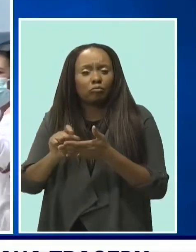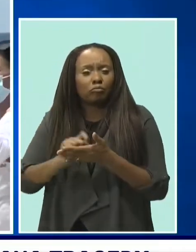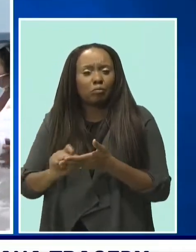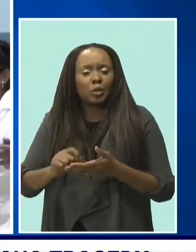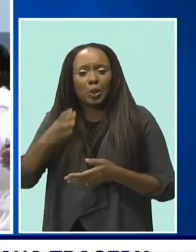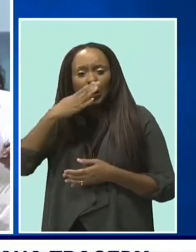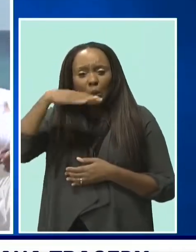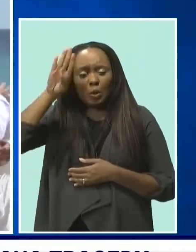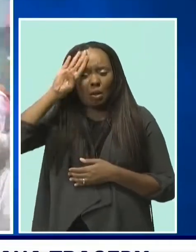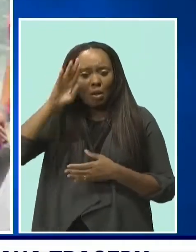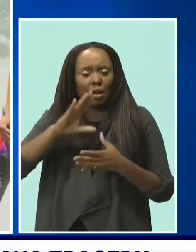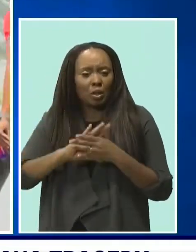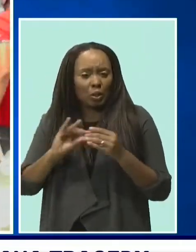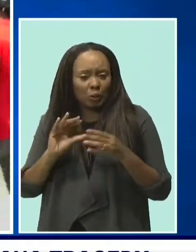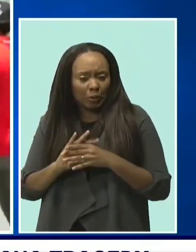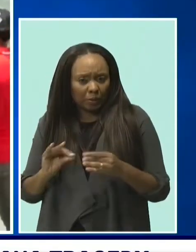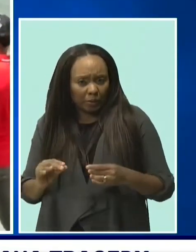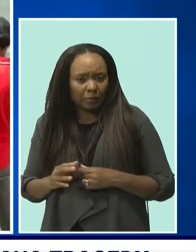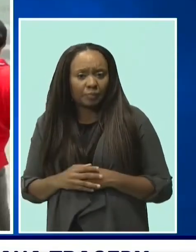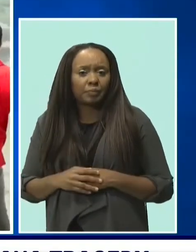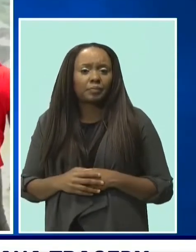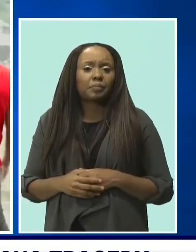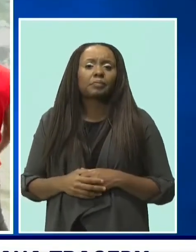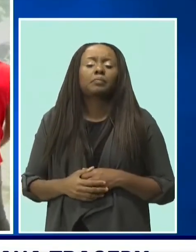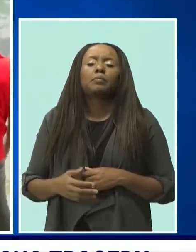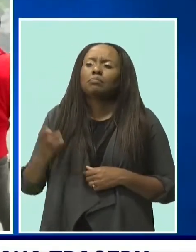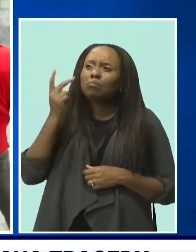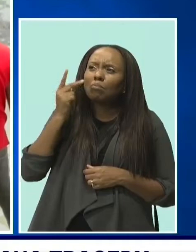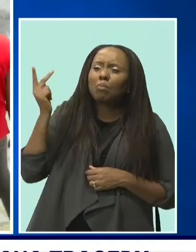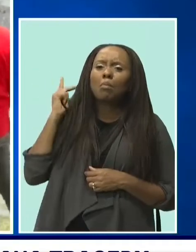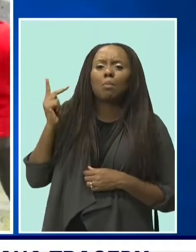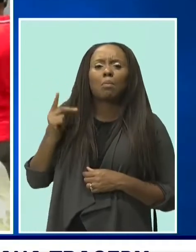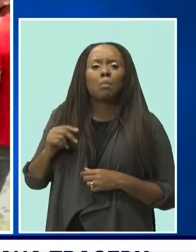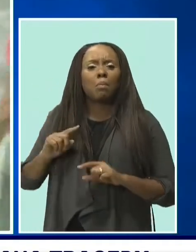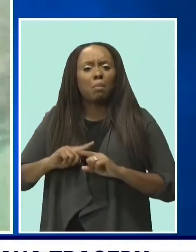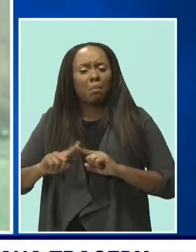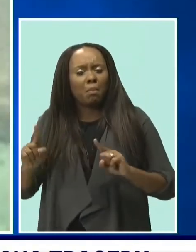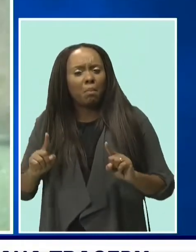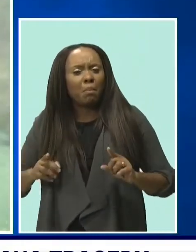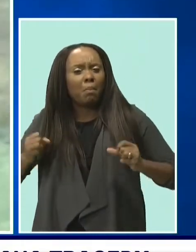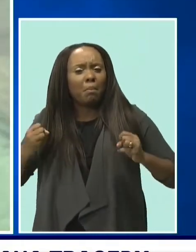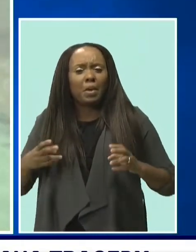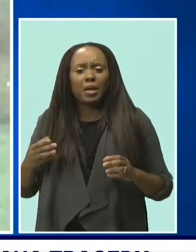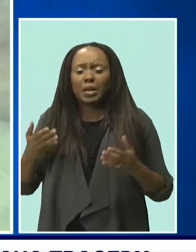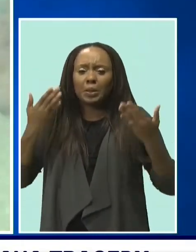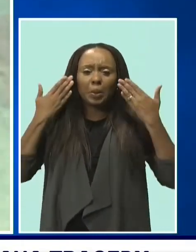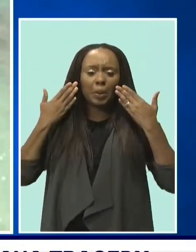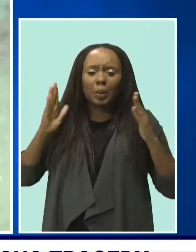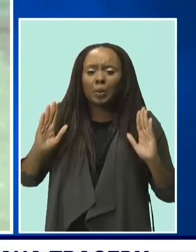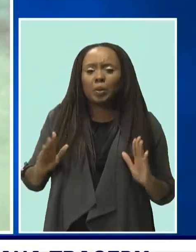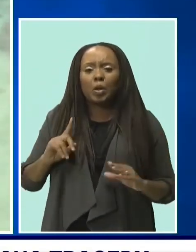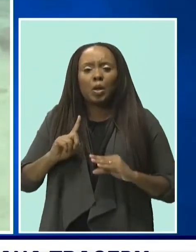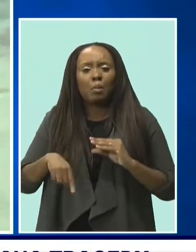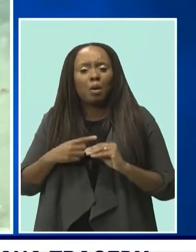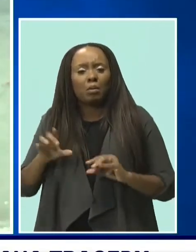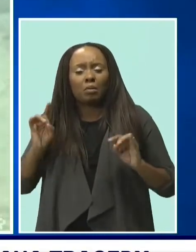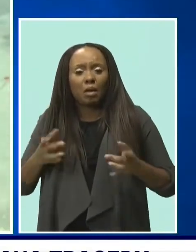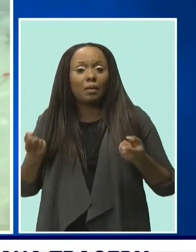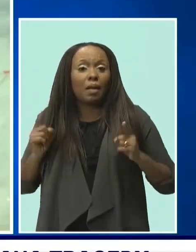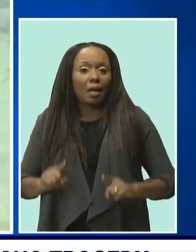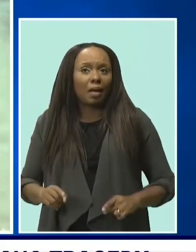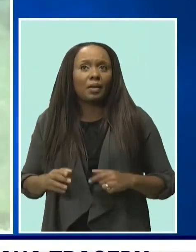to come. He says while the memory of Cubana lives on, many are unaware of this tragedy and its impact on Caribbean